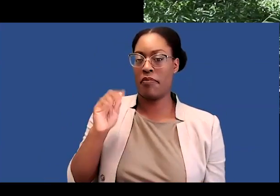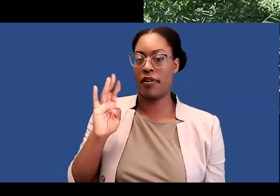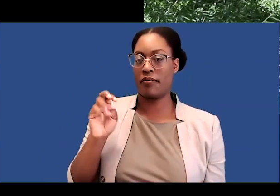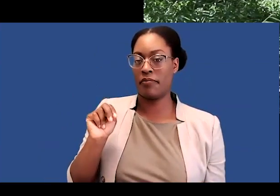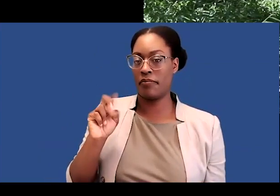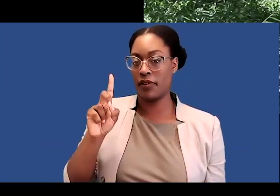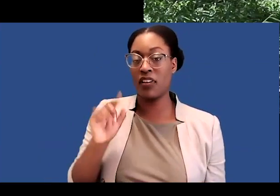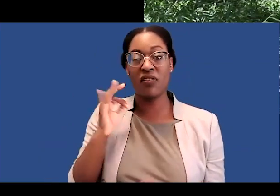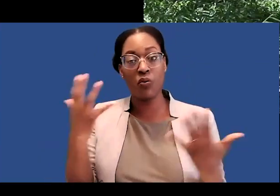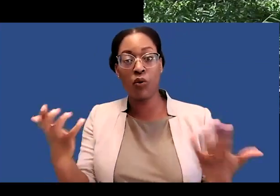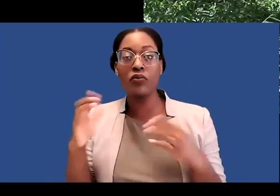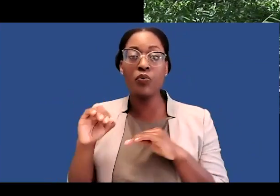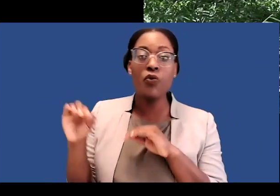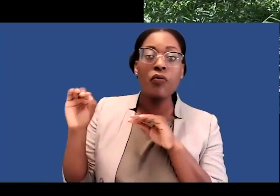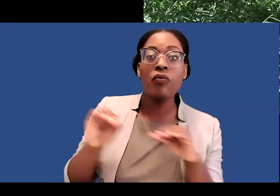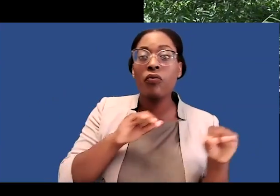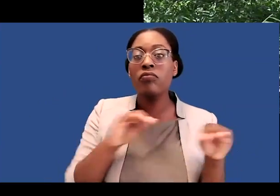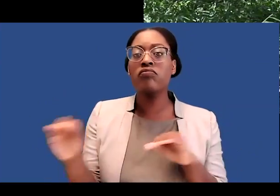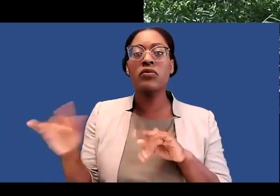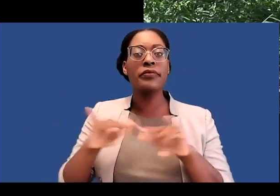can rock into it if that feels good.